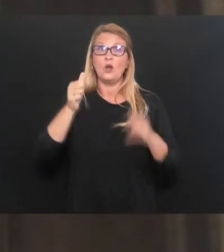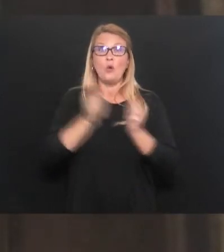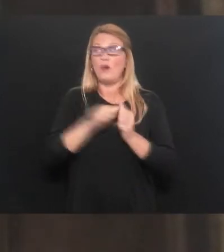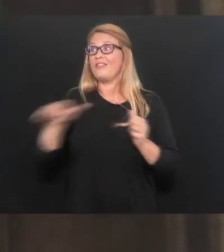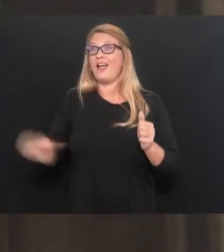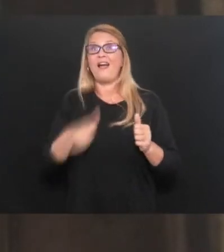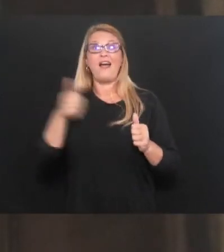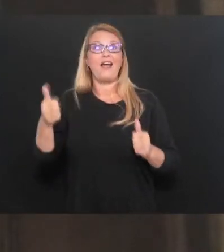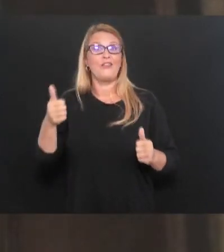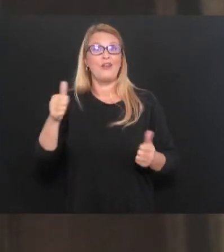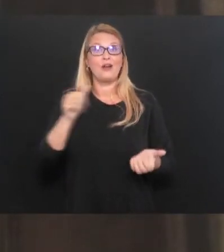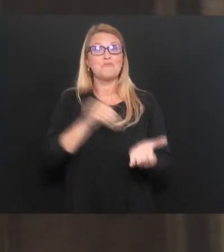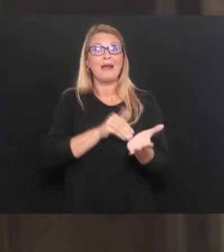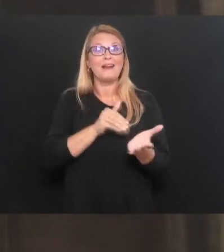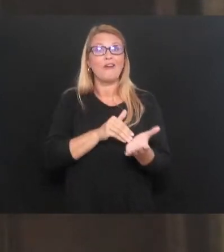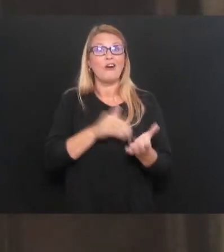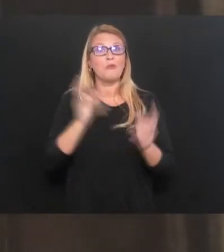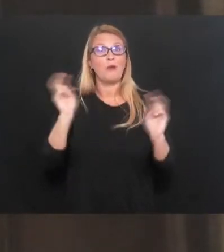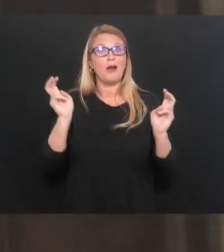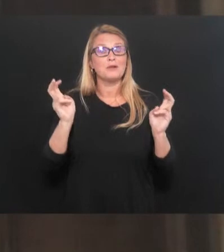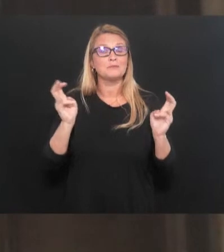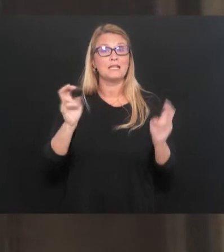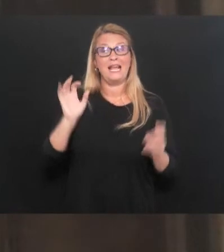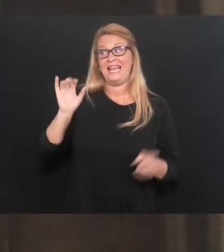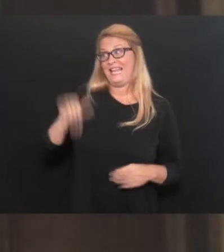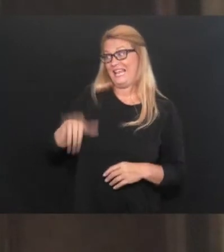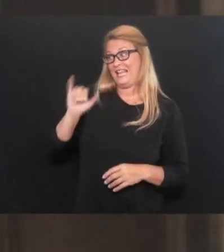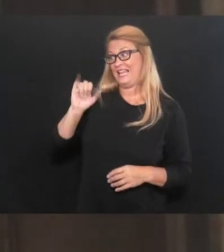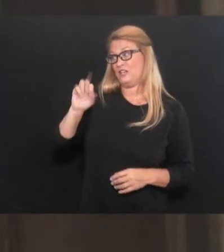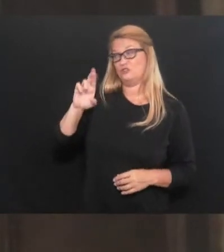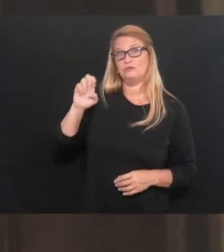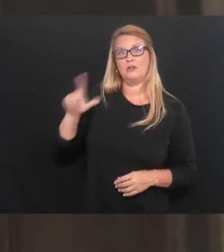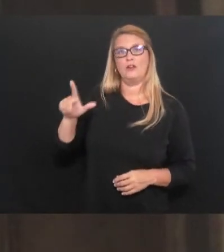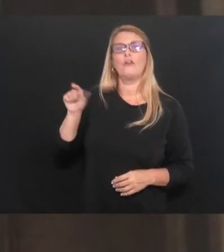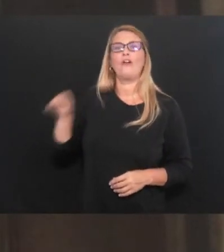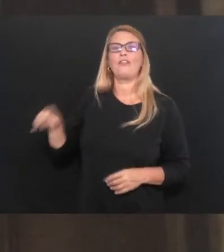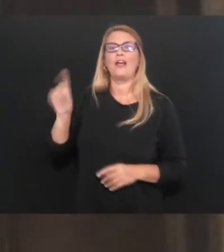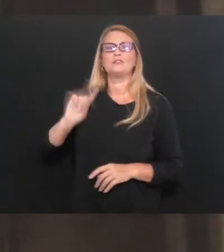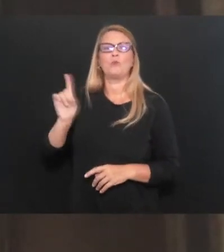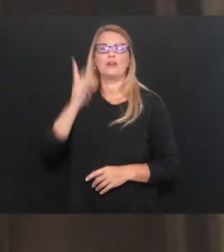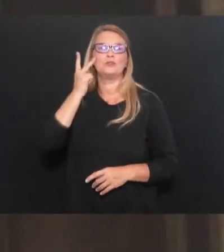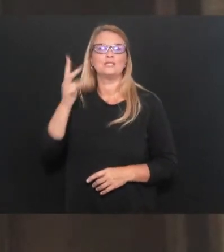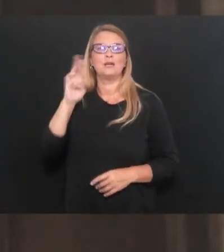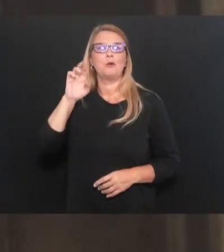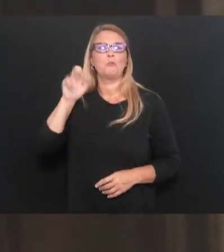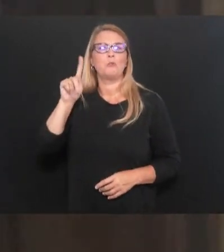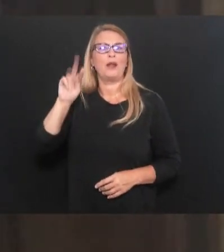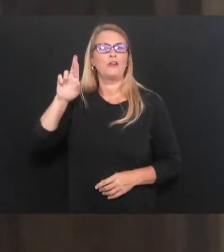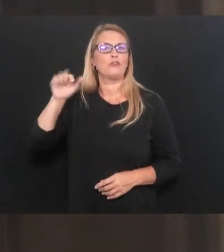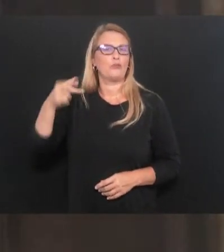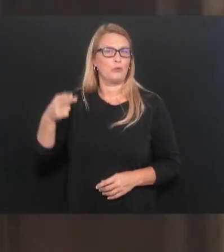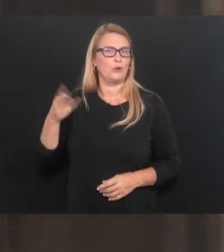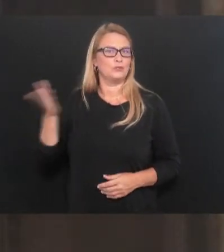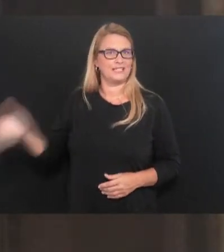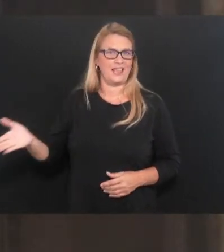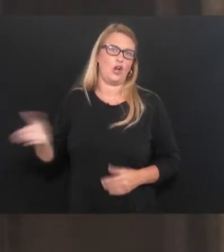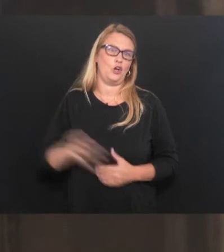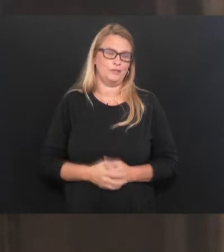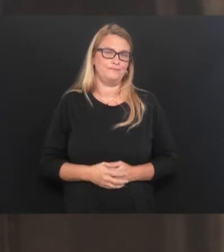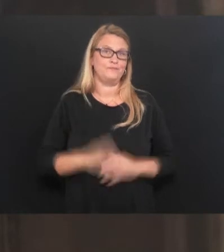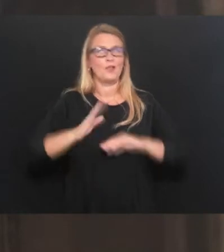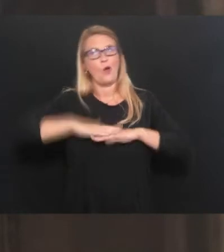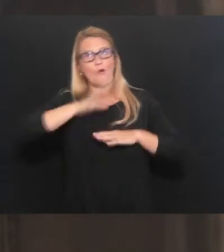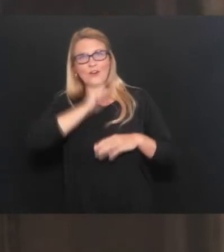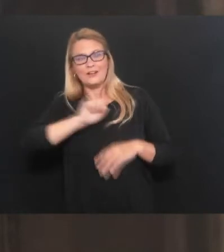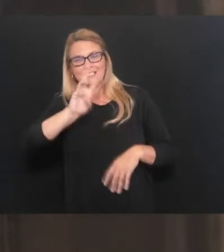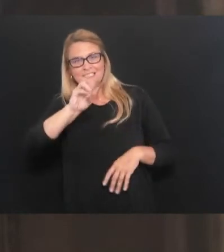medical problems, because in Israel, those are the people who had vaccine breakthroughs who ended up in the hospital, people over 60,